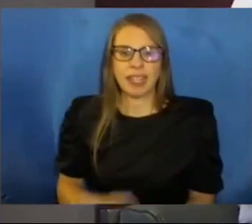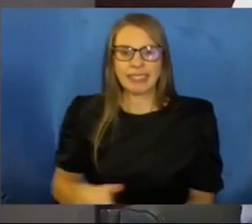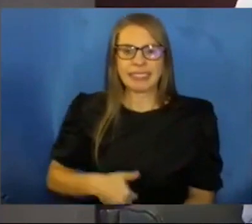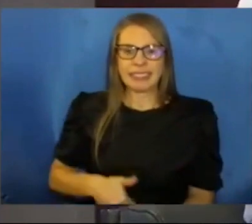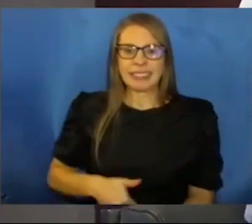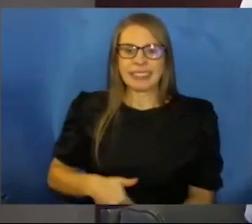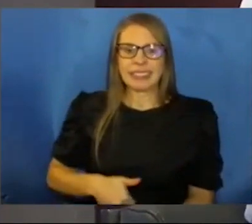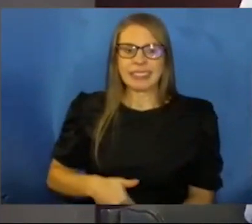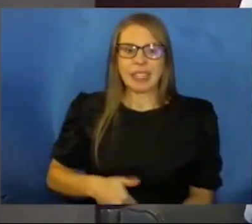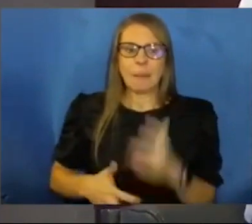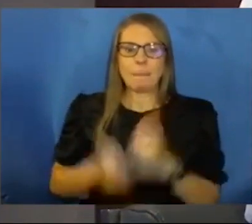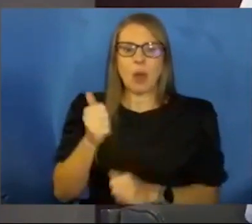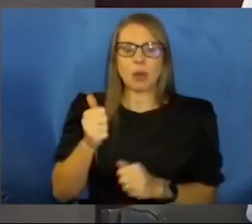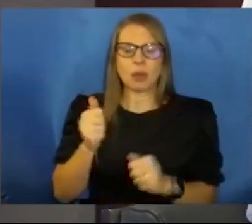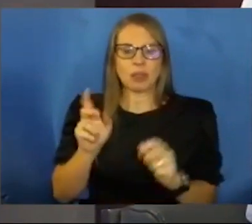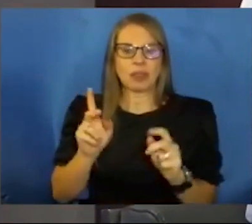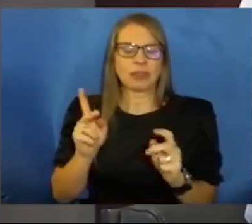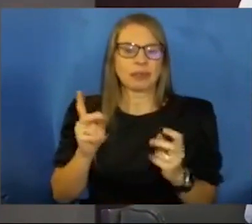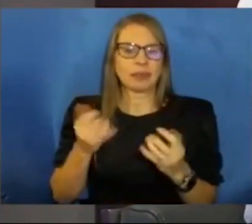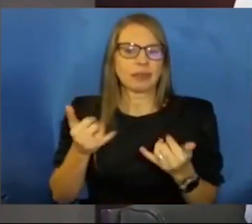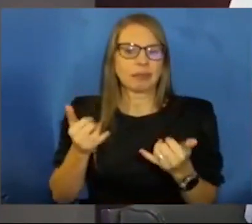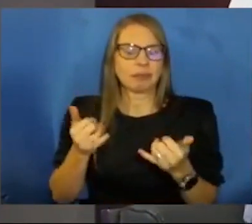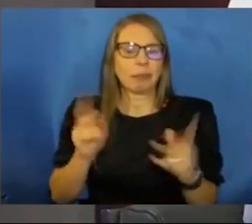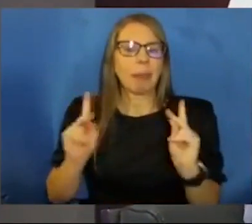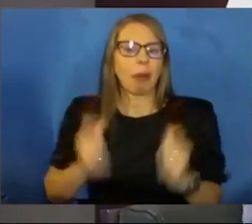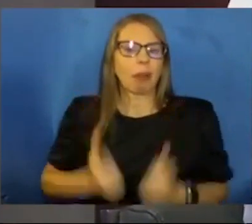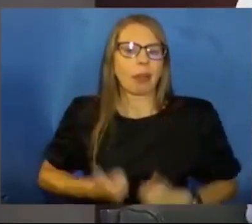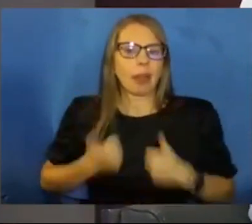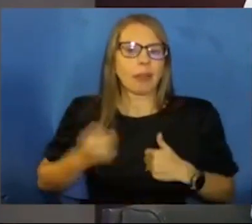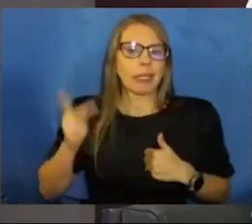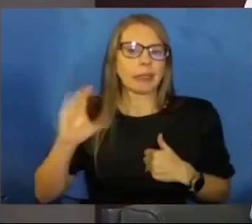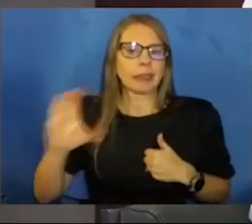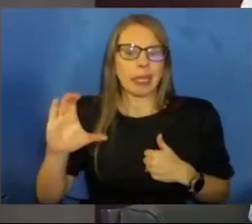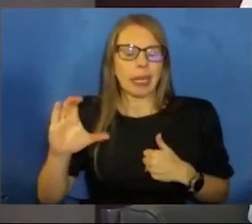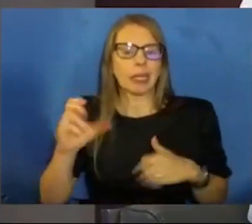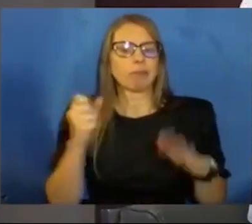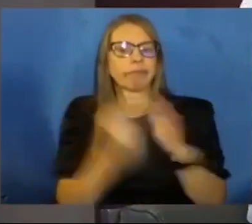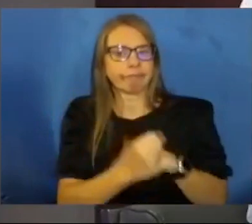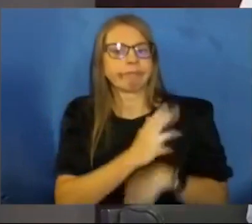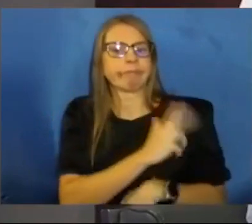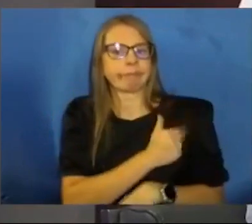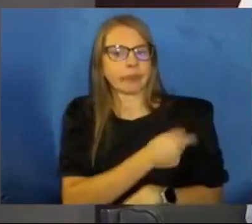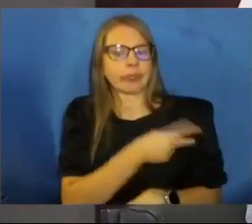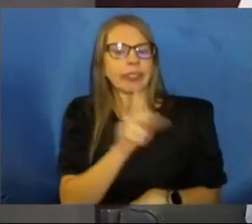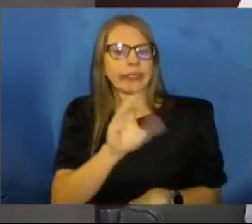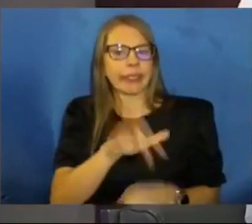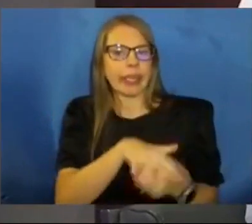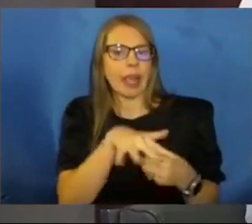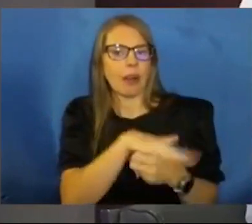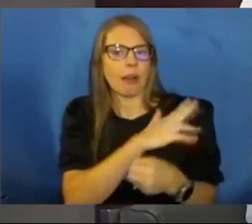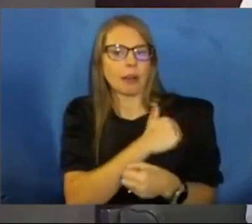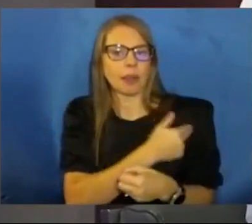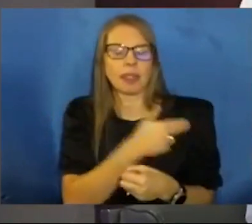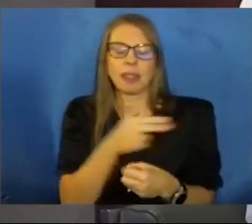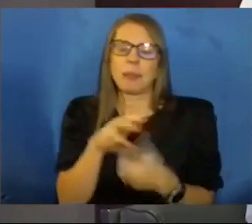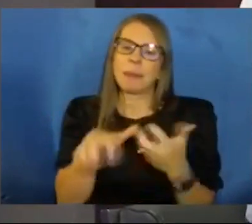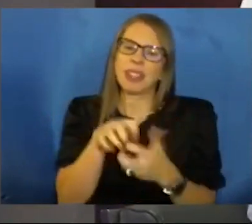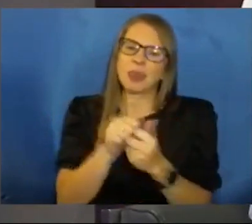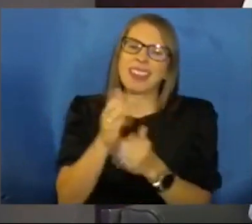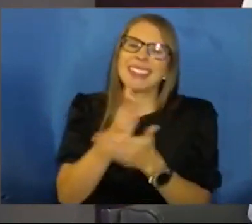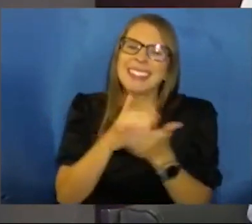City area hospitals are Kansas City area residents? You know, it's a great question, and I've not seen data on that. Okay. I would,